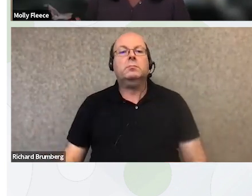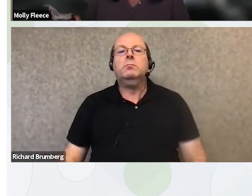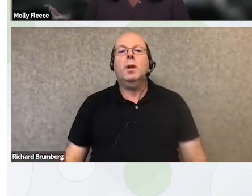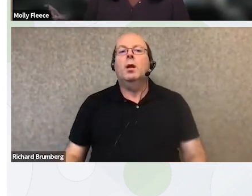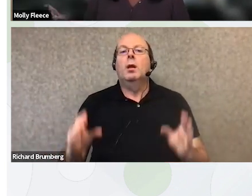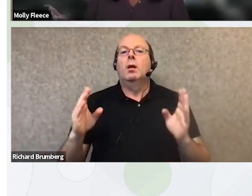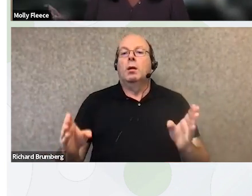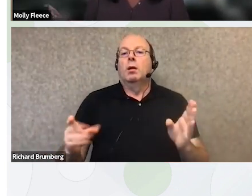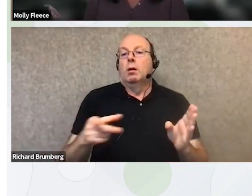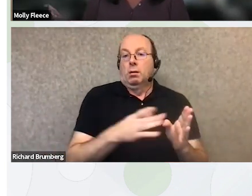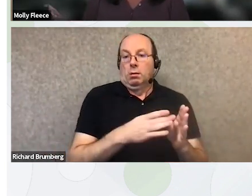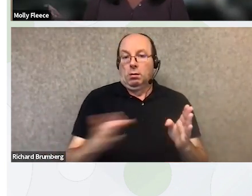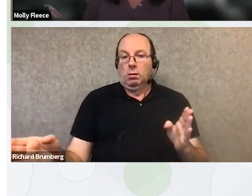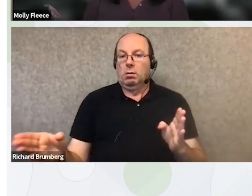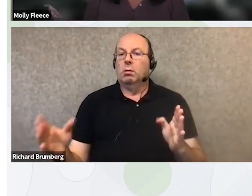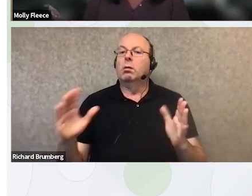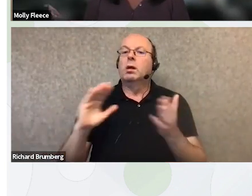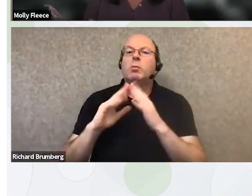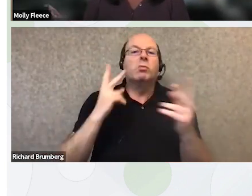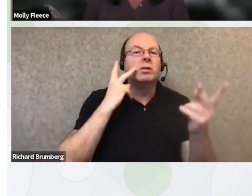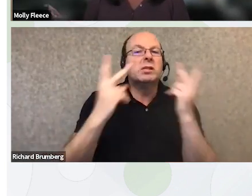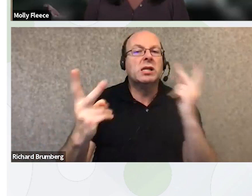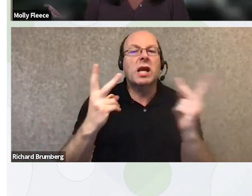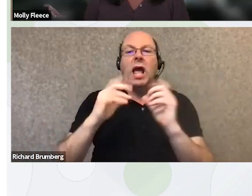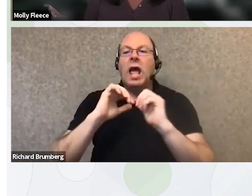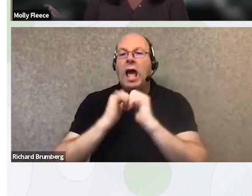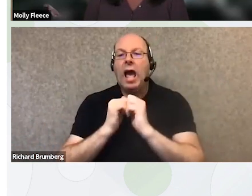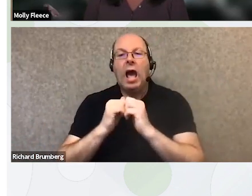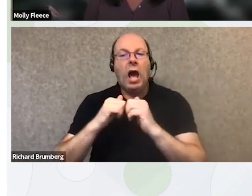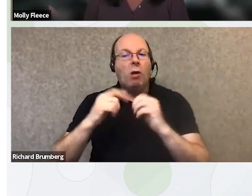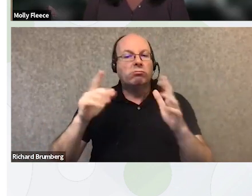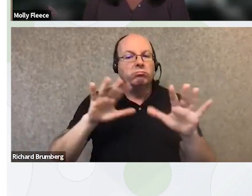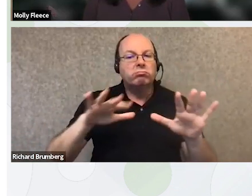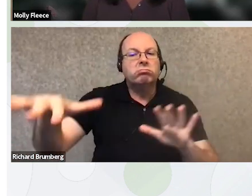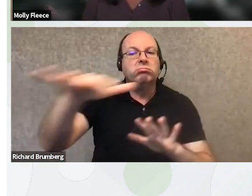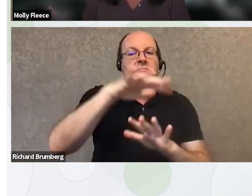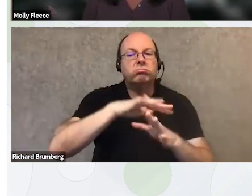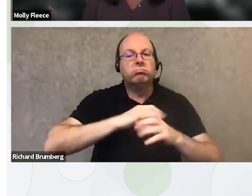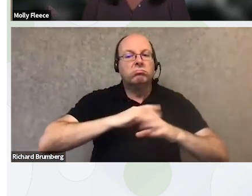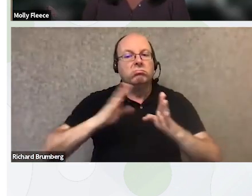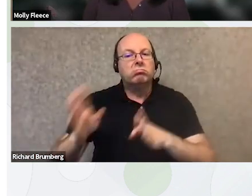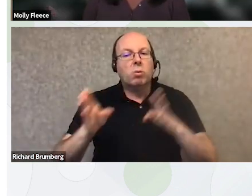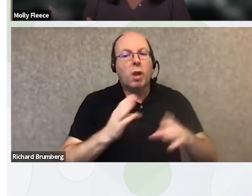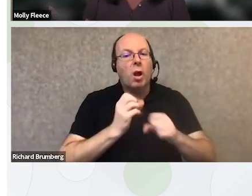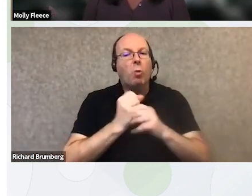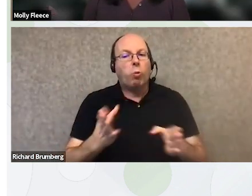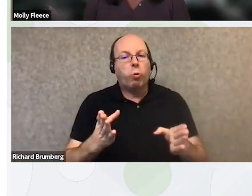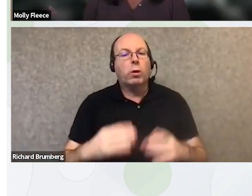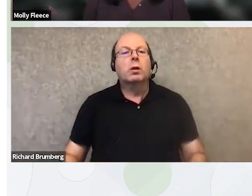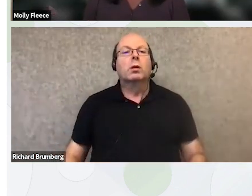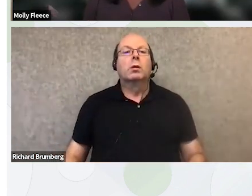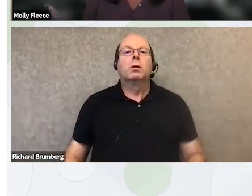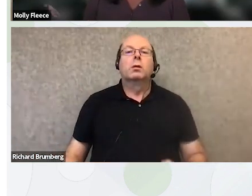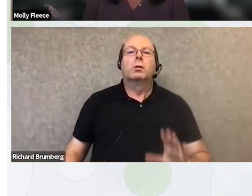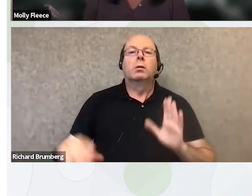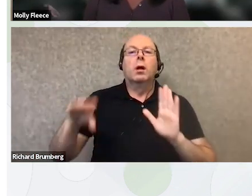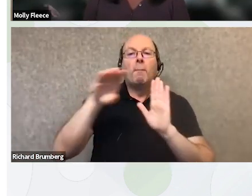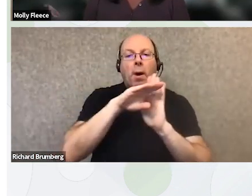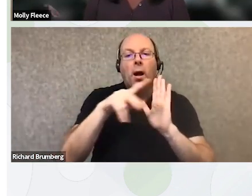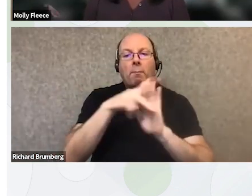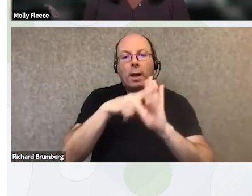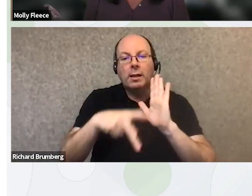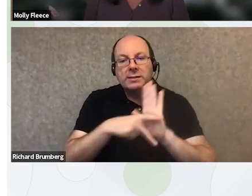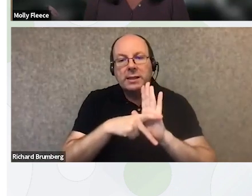going on in the community in order to help different facilities prepare for this season, thinking about policies and procedures to